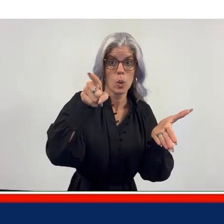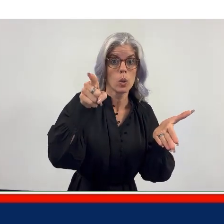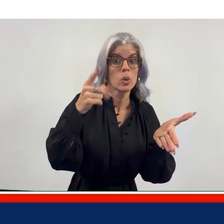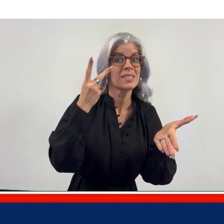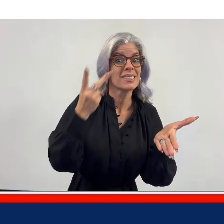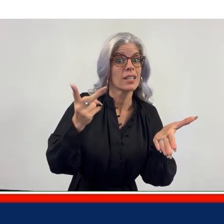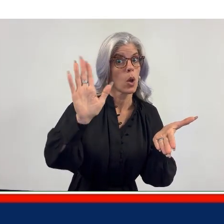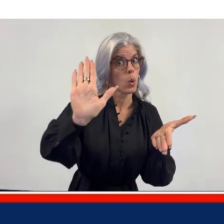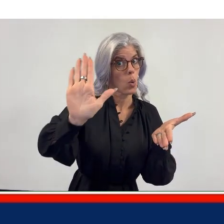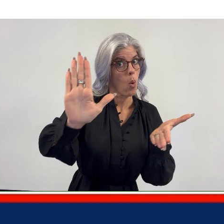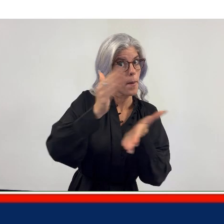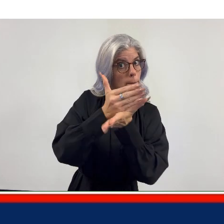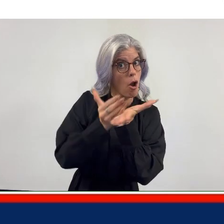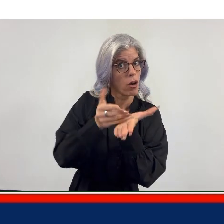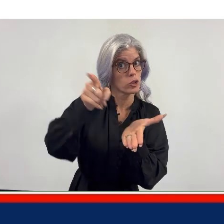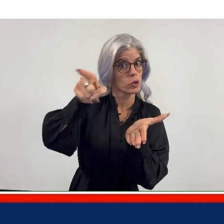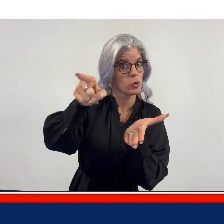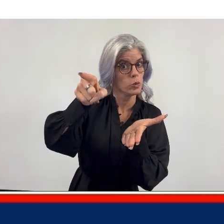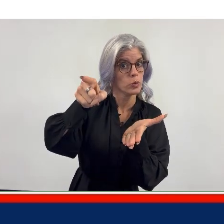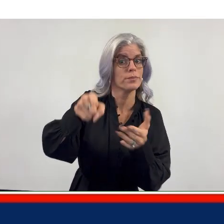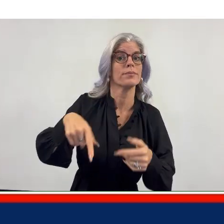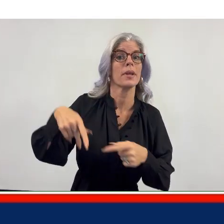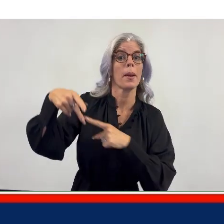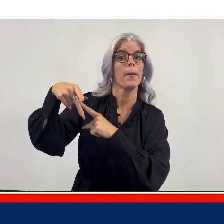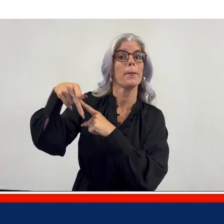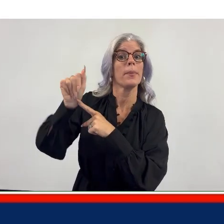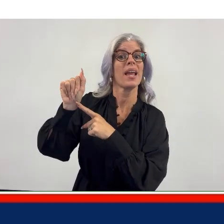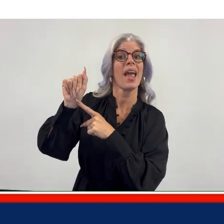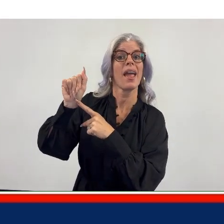days of an applicant's assignment to a PDMG.